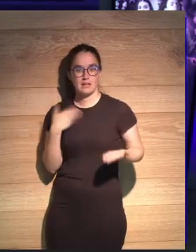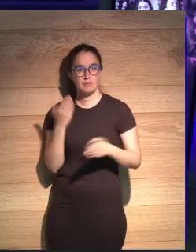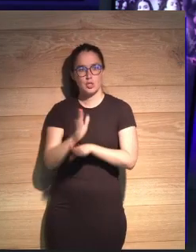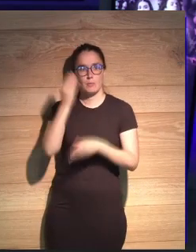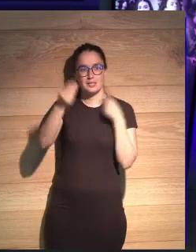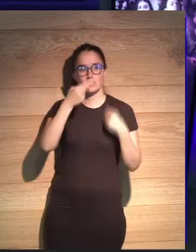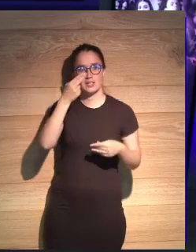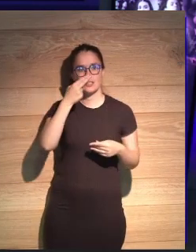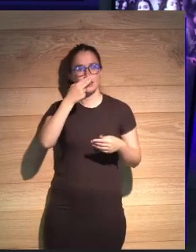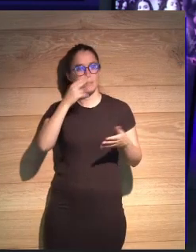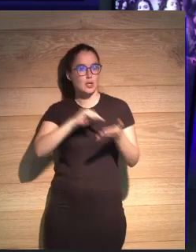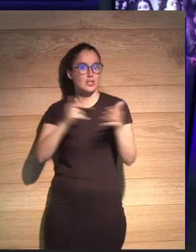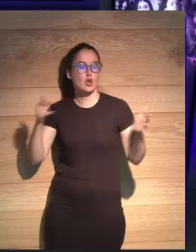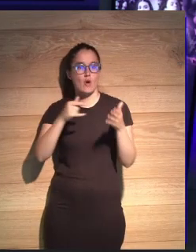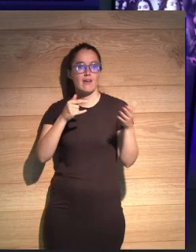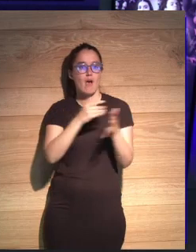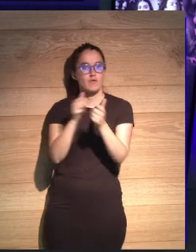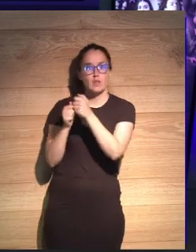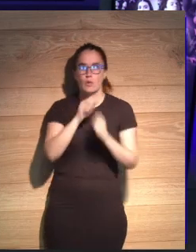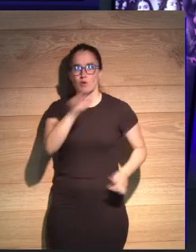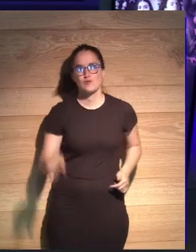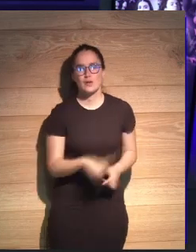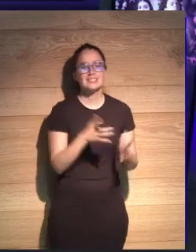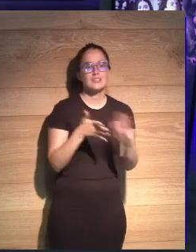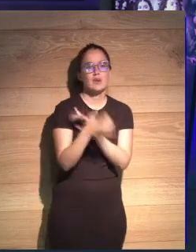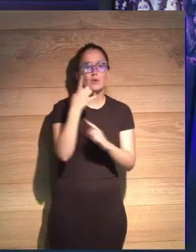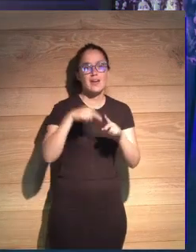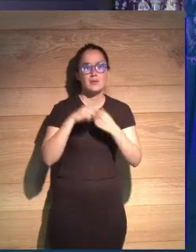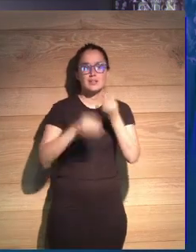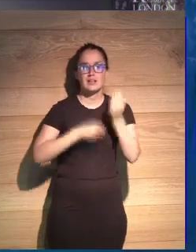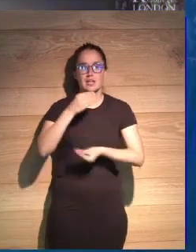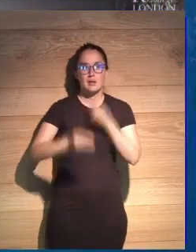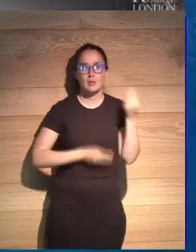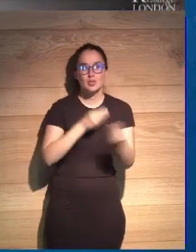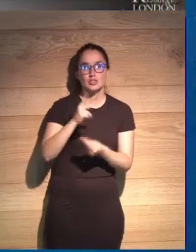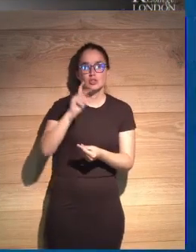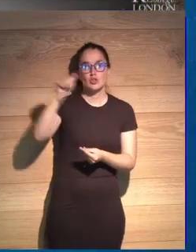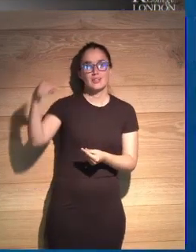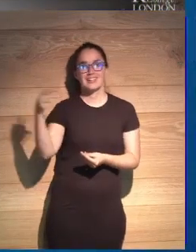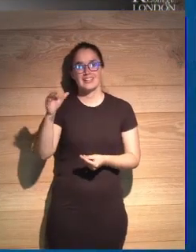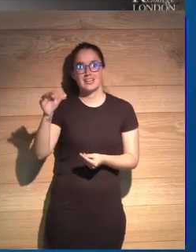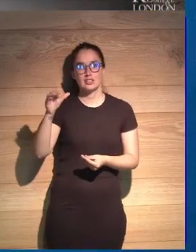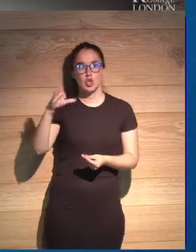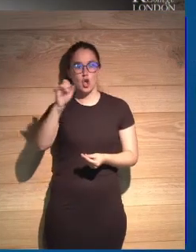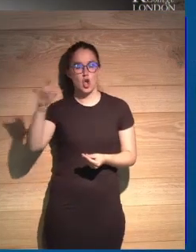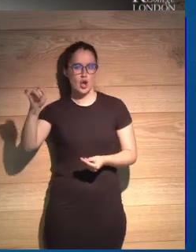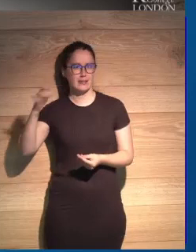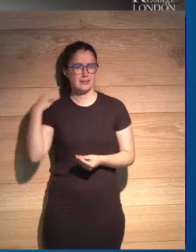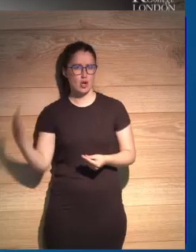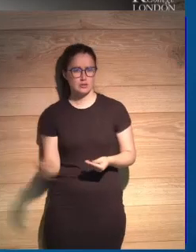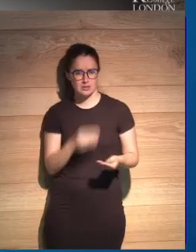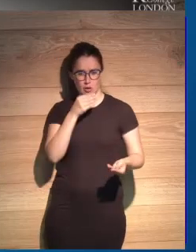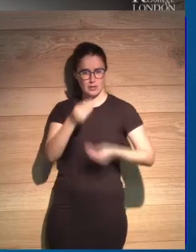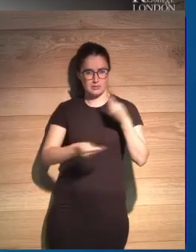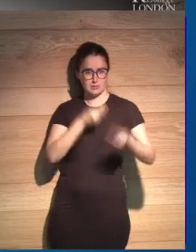wanted to bring you this example because I think it's interesting, but this is not gaming technology. This is just a tool that we have developed with the King's College, and